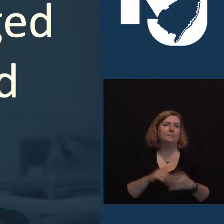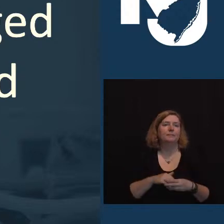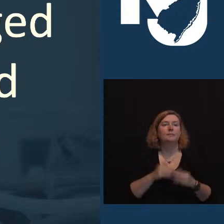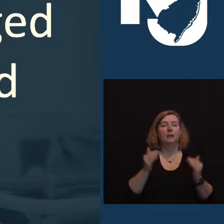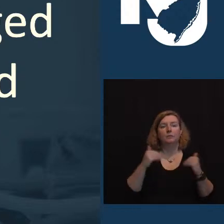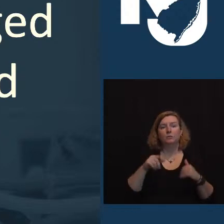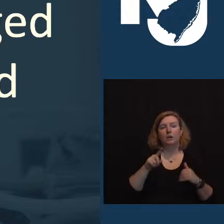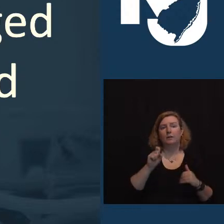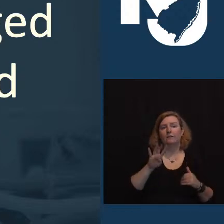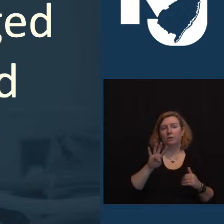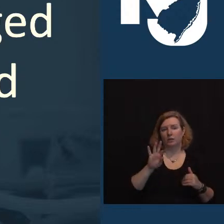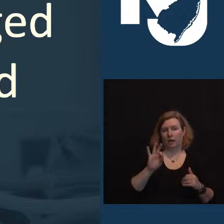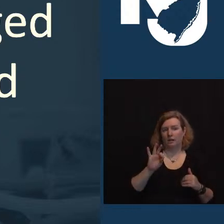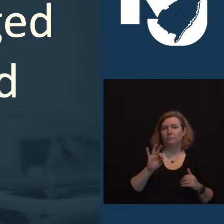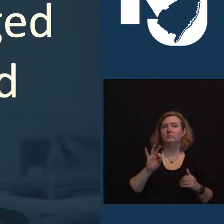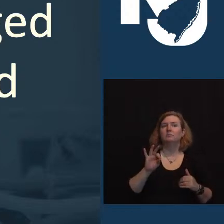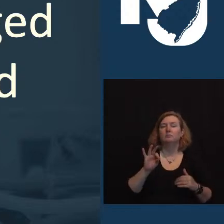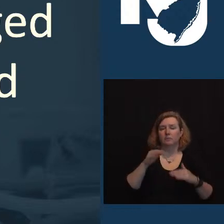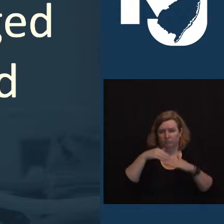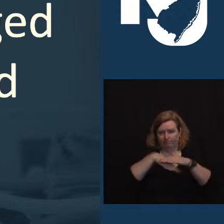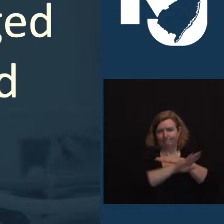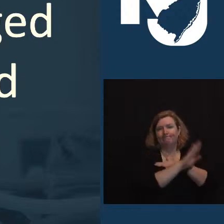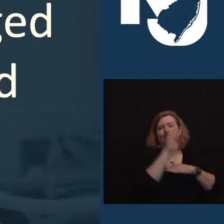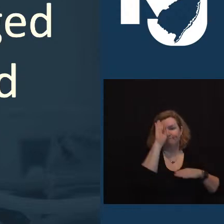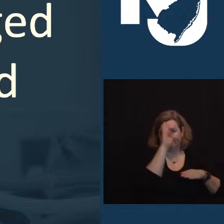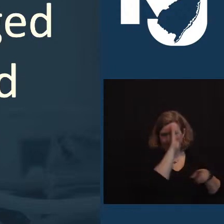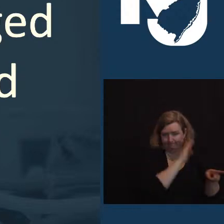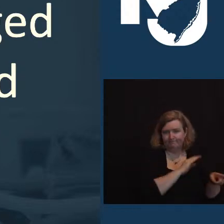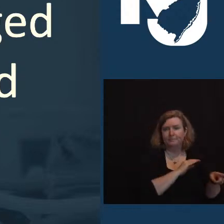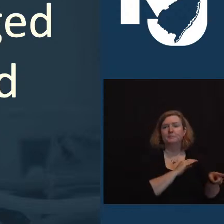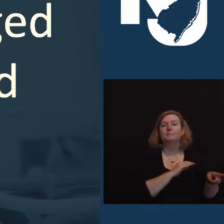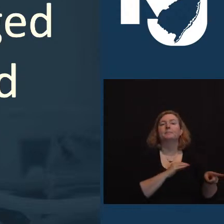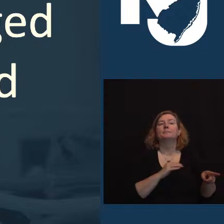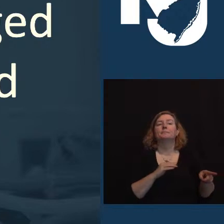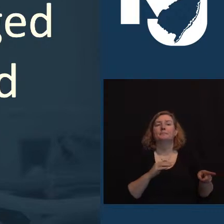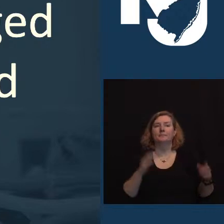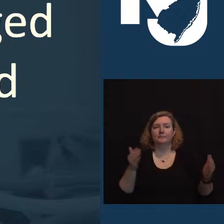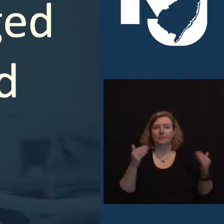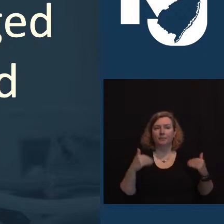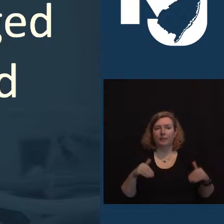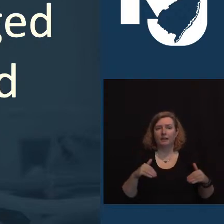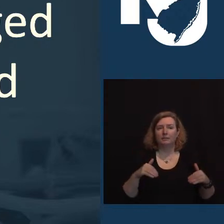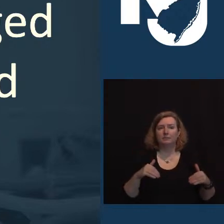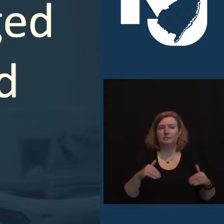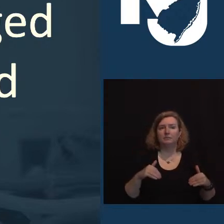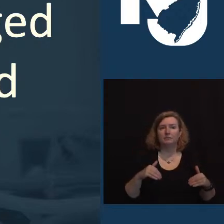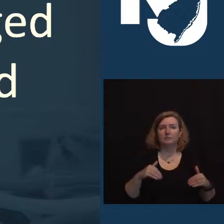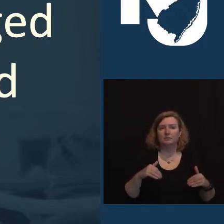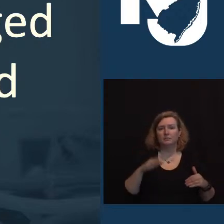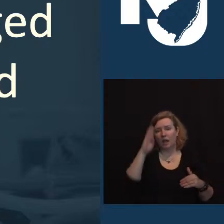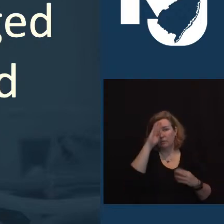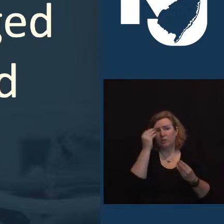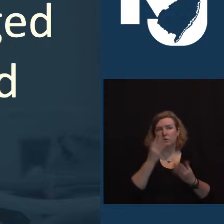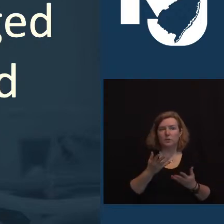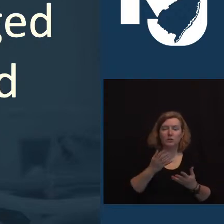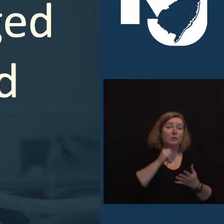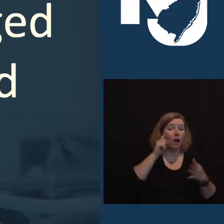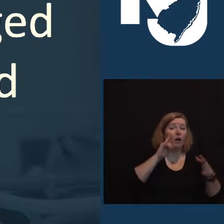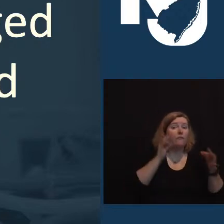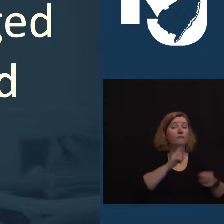149 were admitted. That's still too high, but a lot lower than it's been. And our hospitals reported, again, not confirmed,